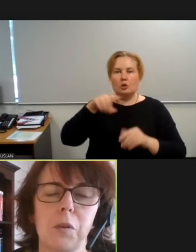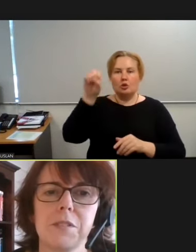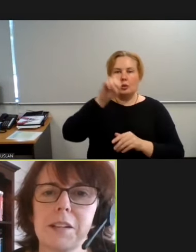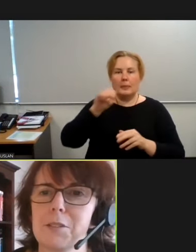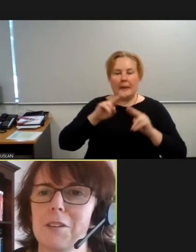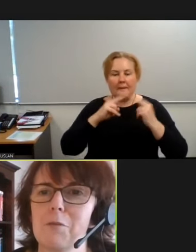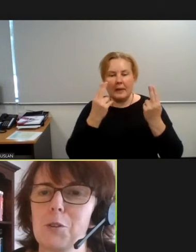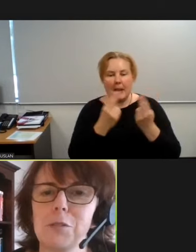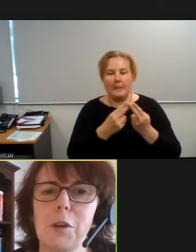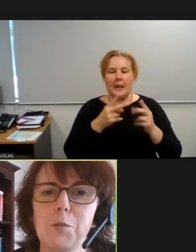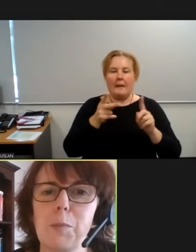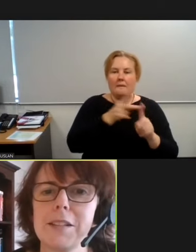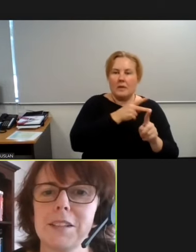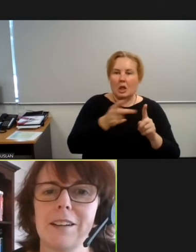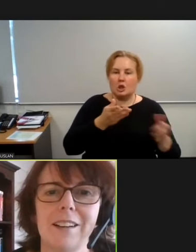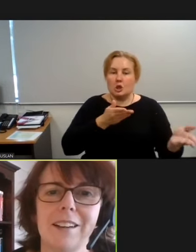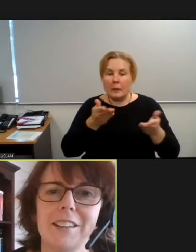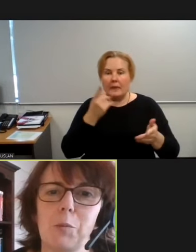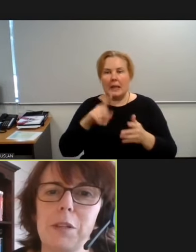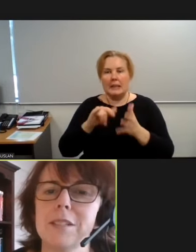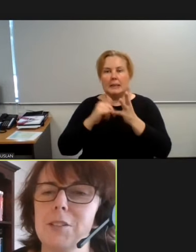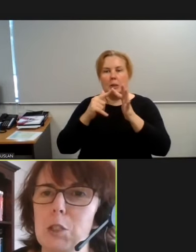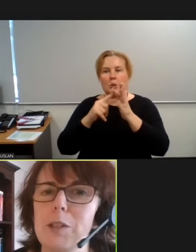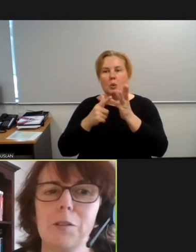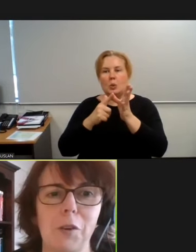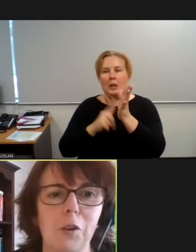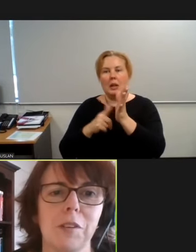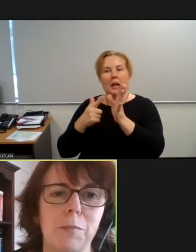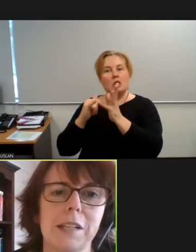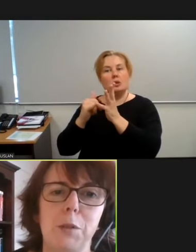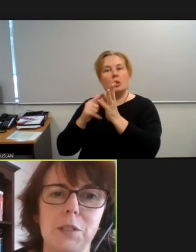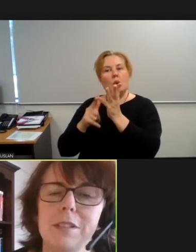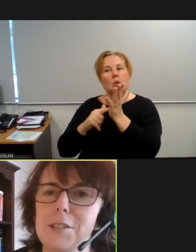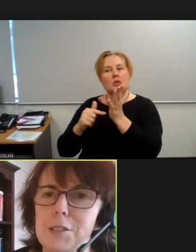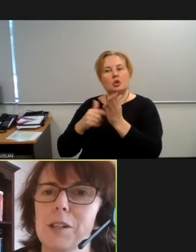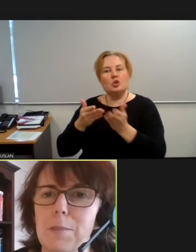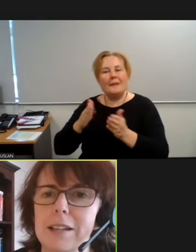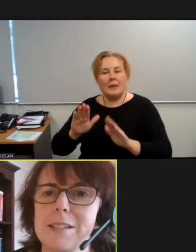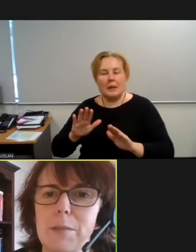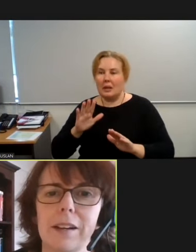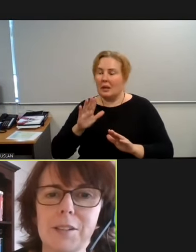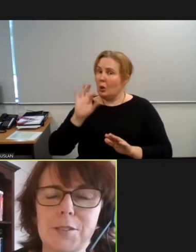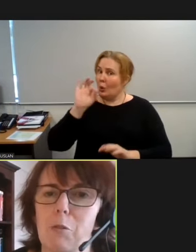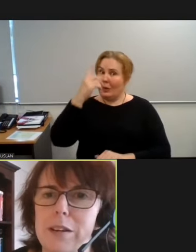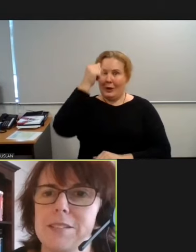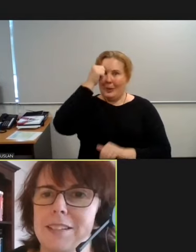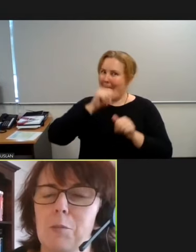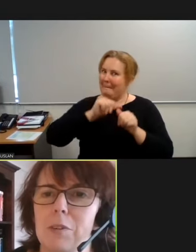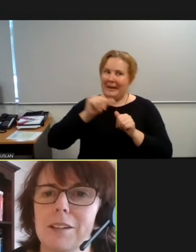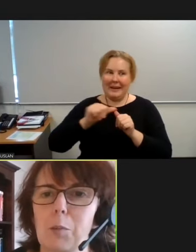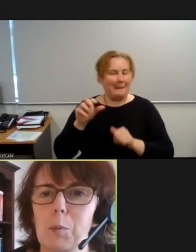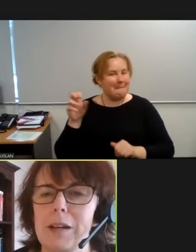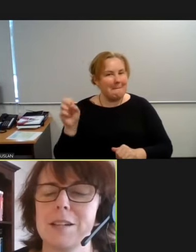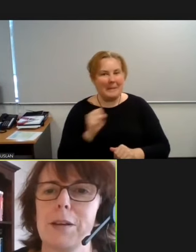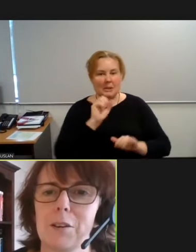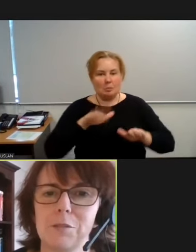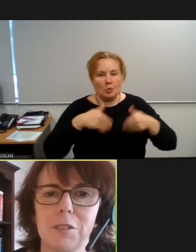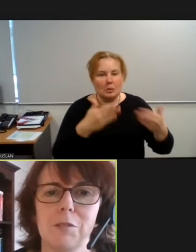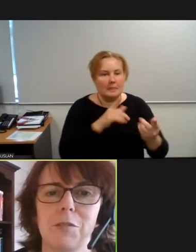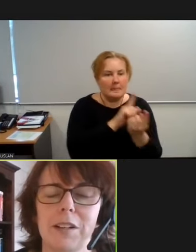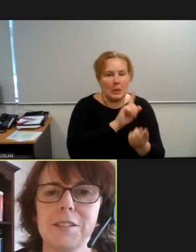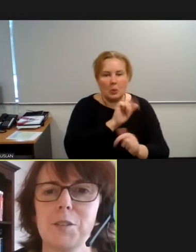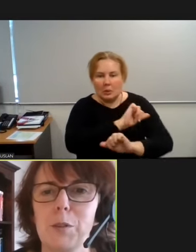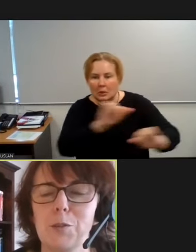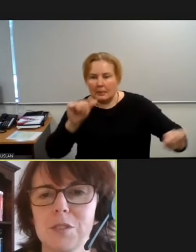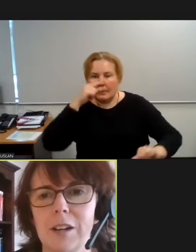No other sector that I've worked with knows better that we need to continually evolve and meet community needs during a pandemic, because they're already dealing with that global pandemic